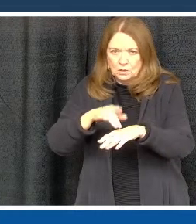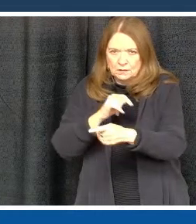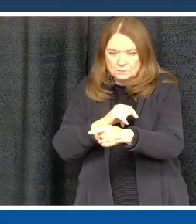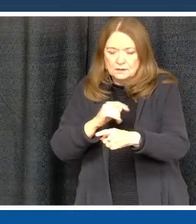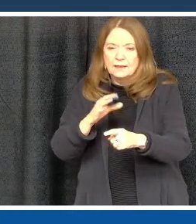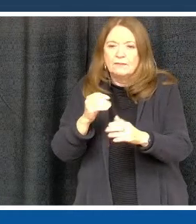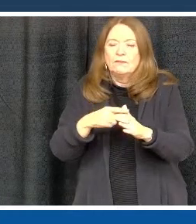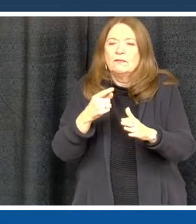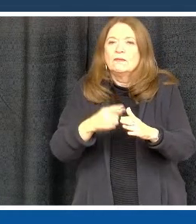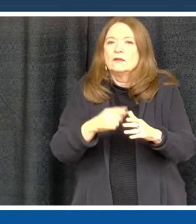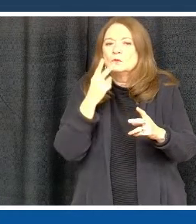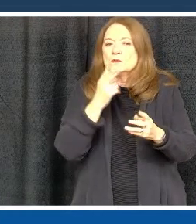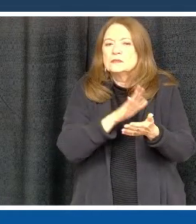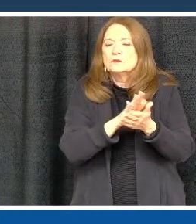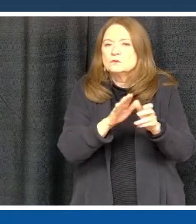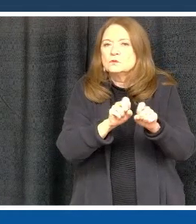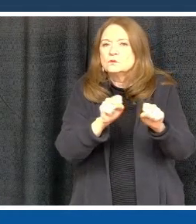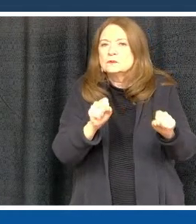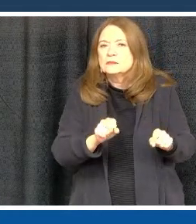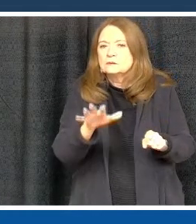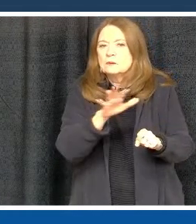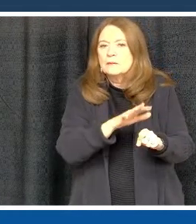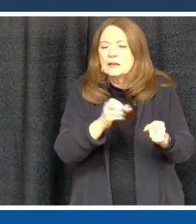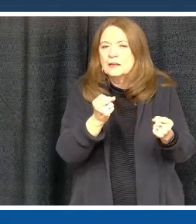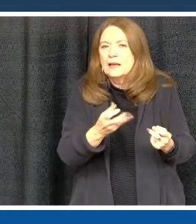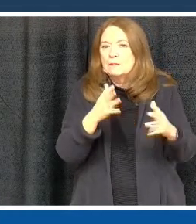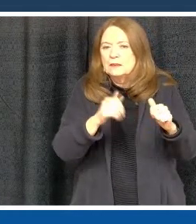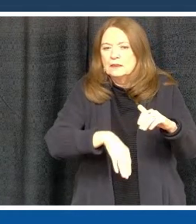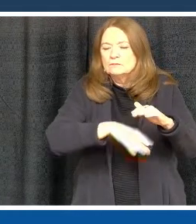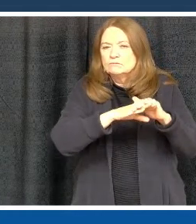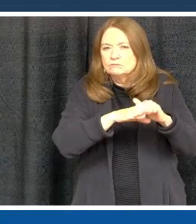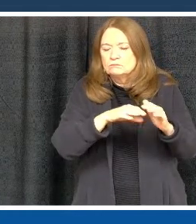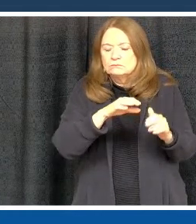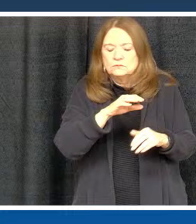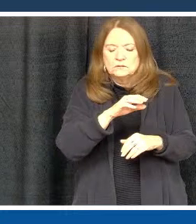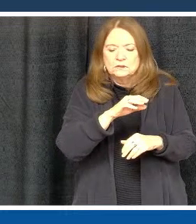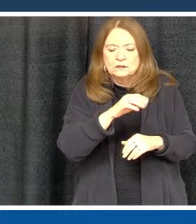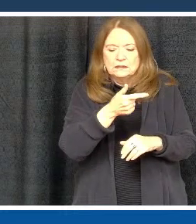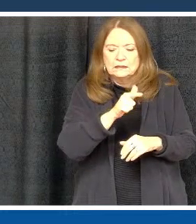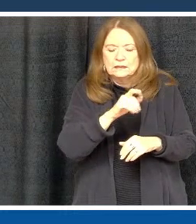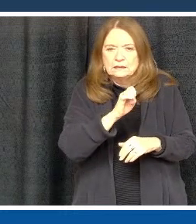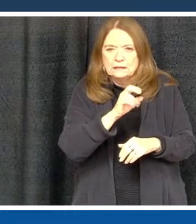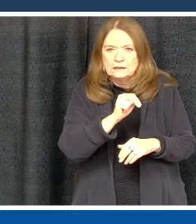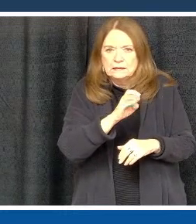And then you see the school system about their capacities at Glen Ellen, Northeast Middle, and Northeast High School.